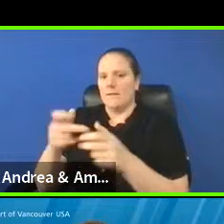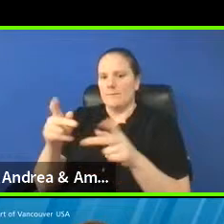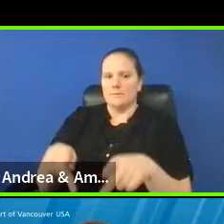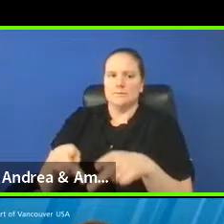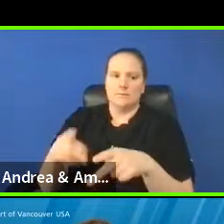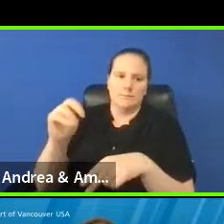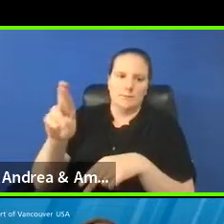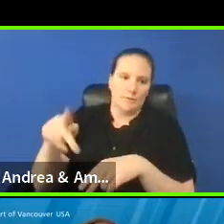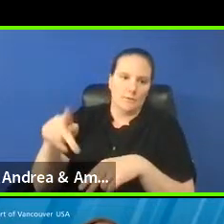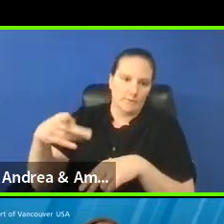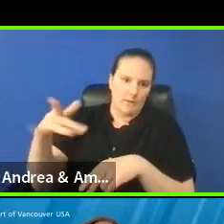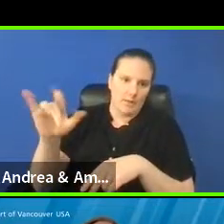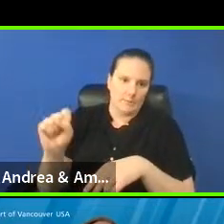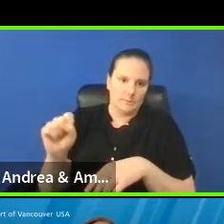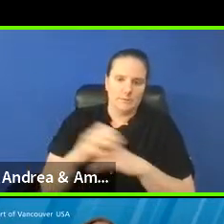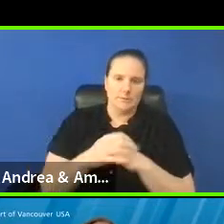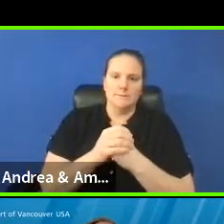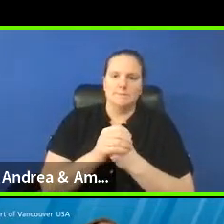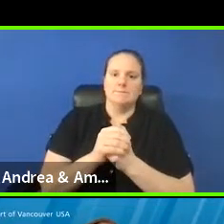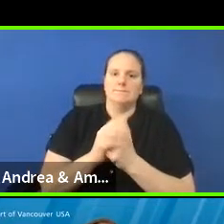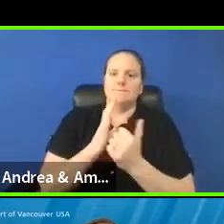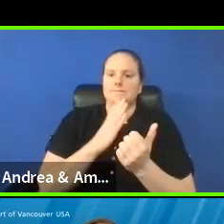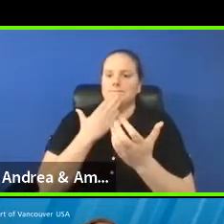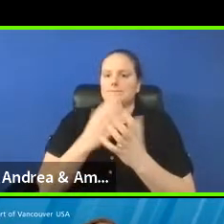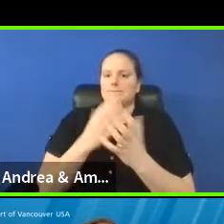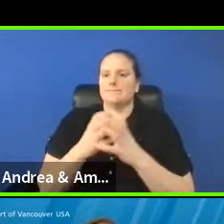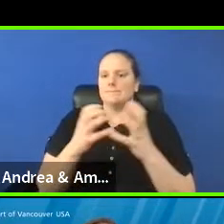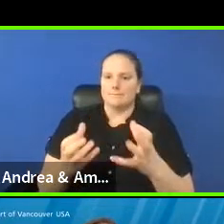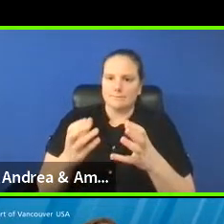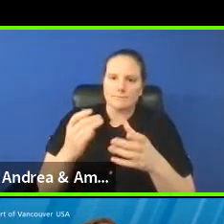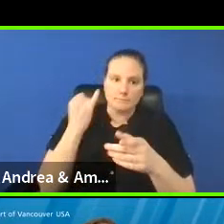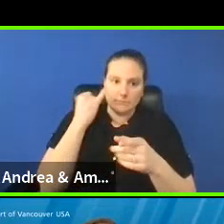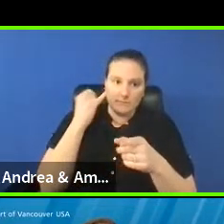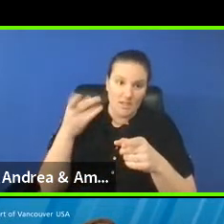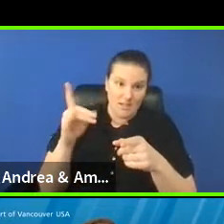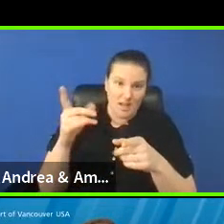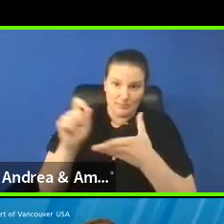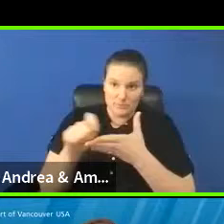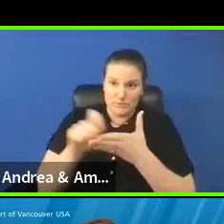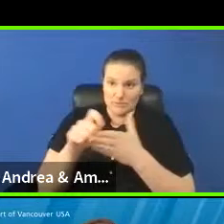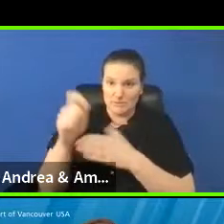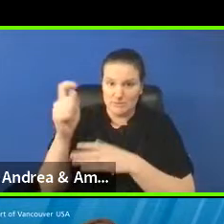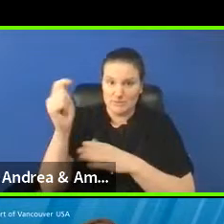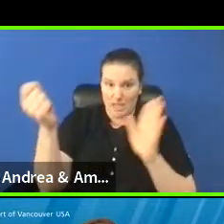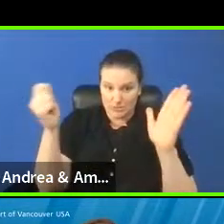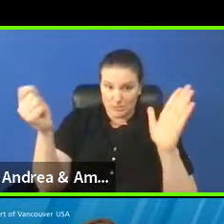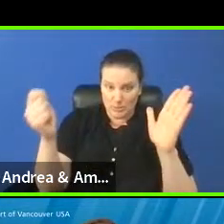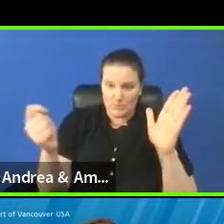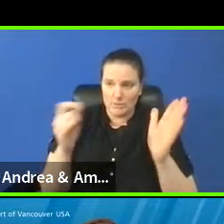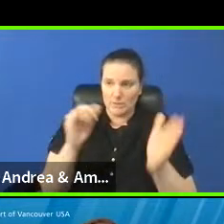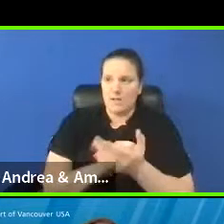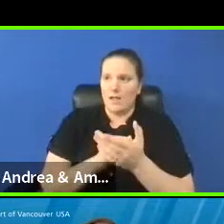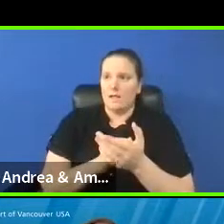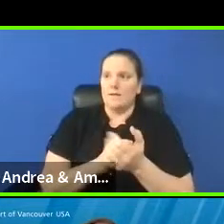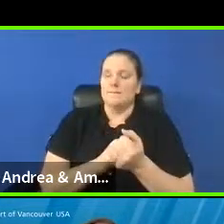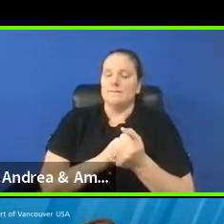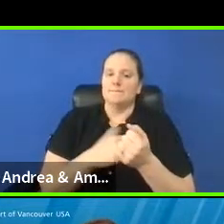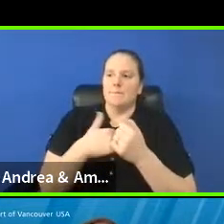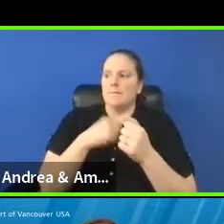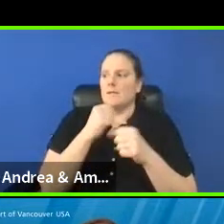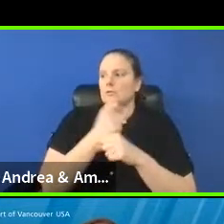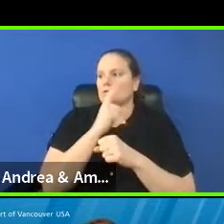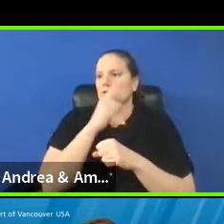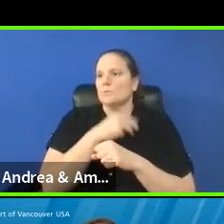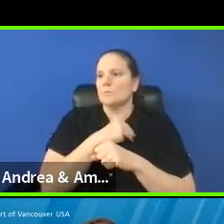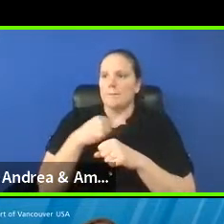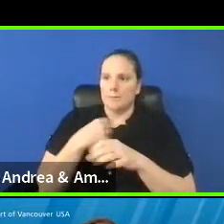Phillips. Thank you so much. And if he did have written testimony, we will be making sure that the committee members get that information as